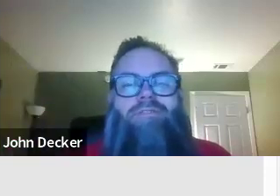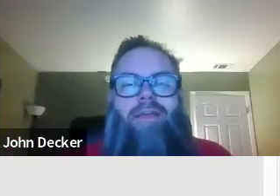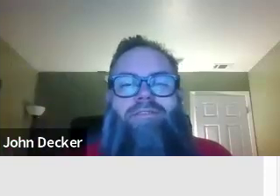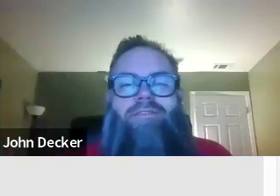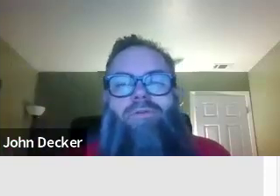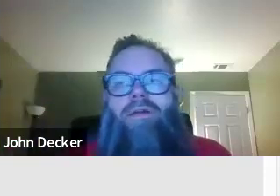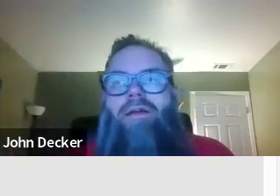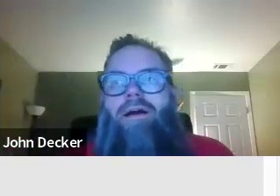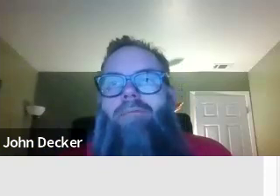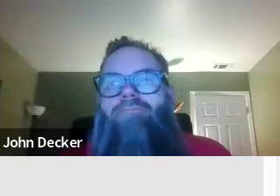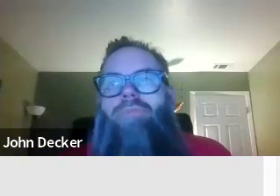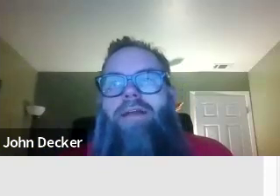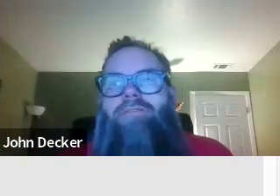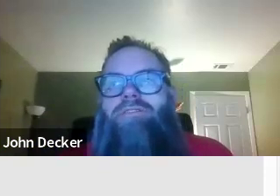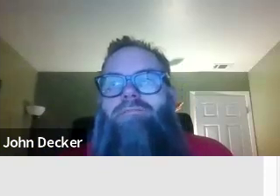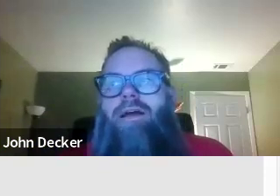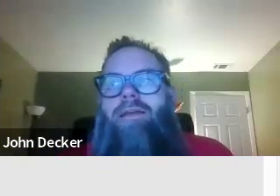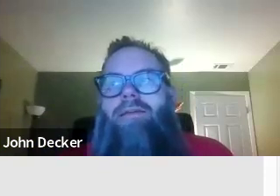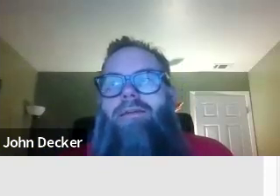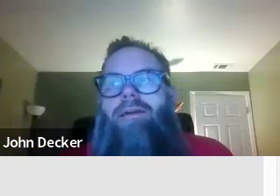vendor numbers. And so